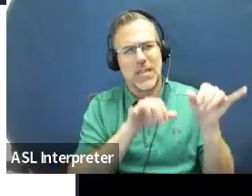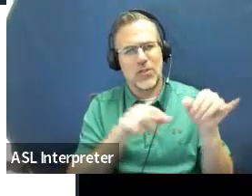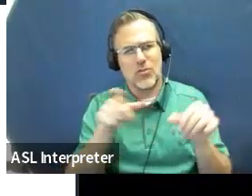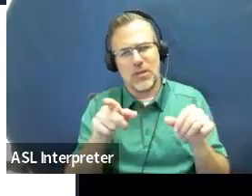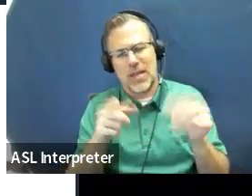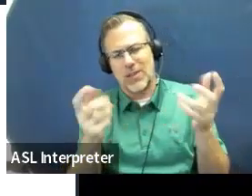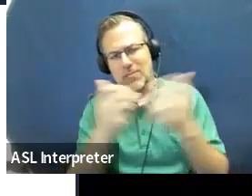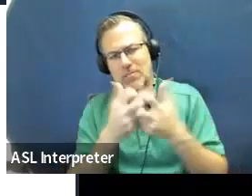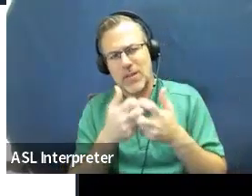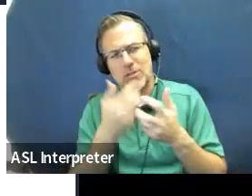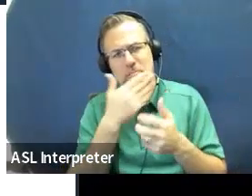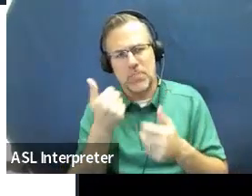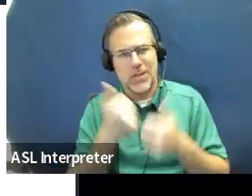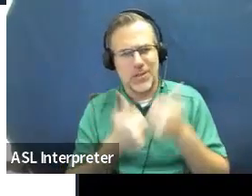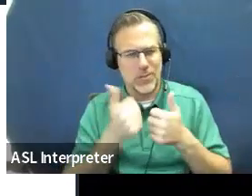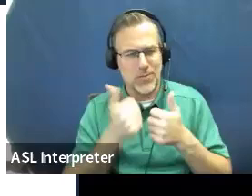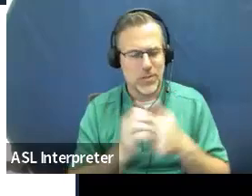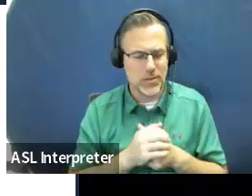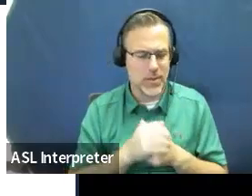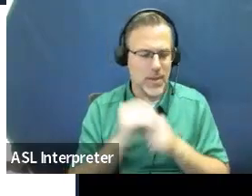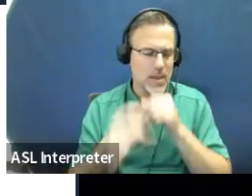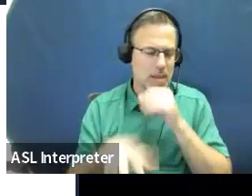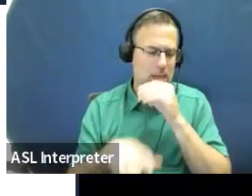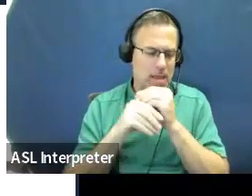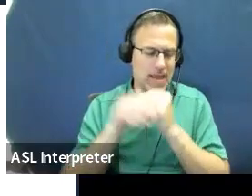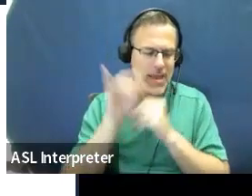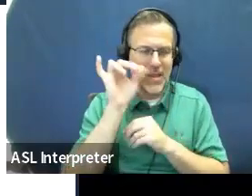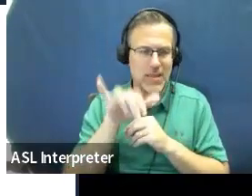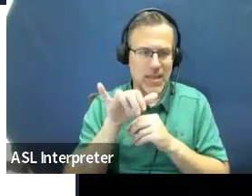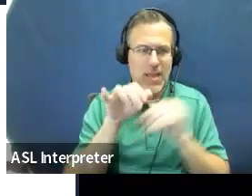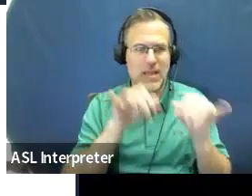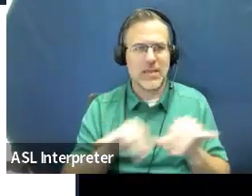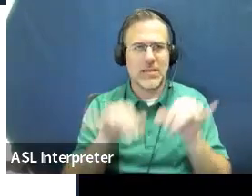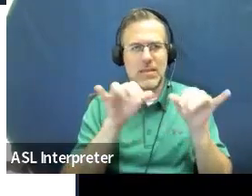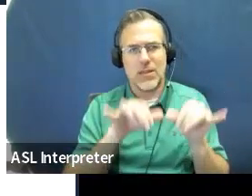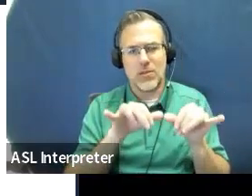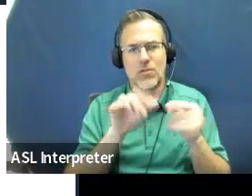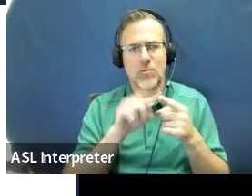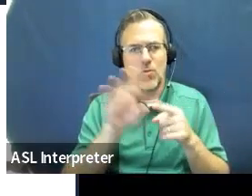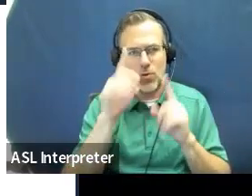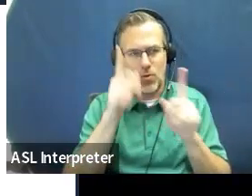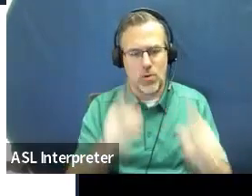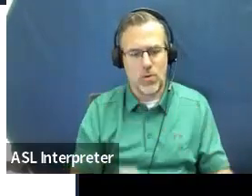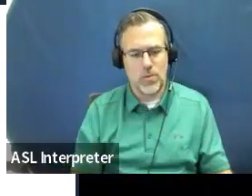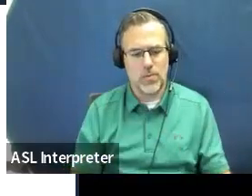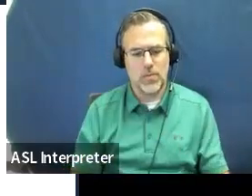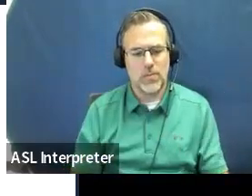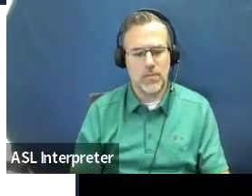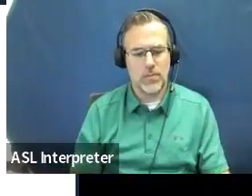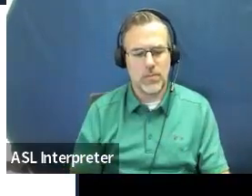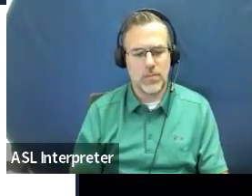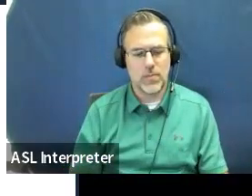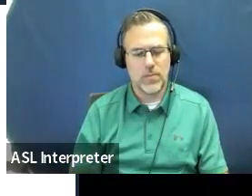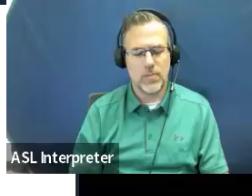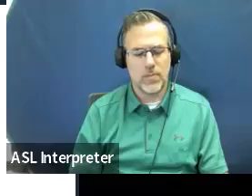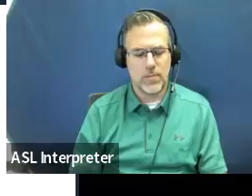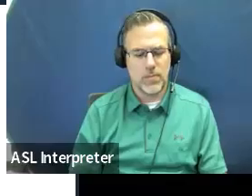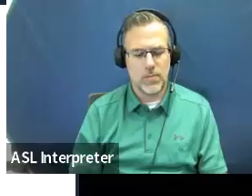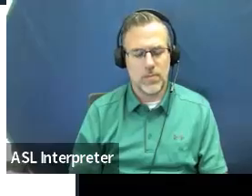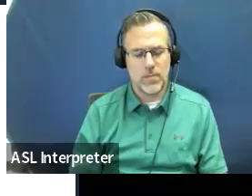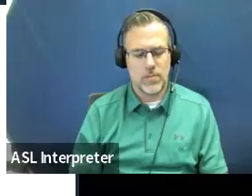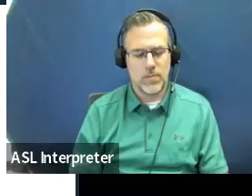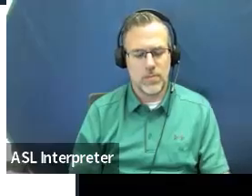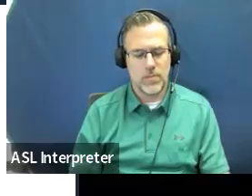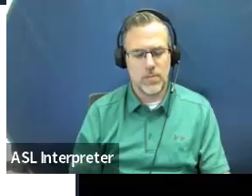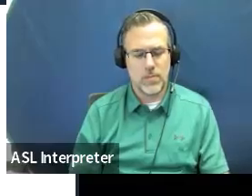closely to, right? And add that standard to your goal, like here. So